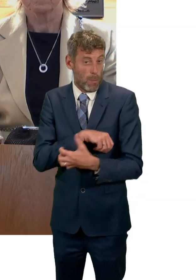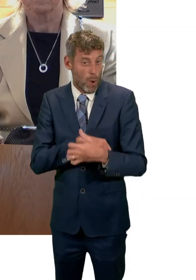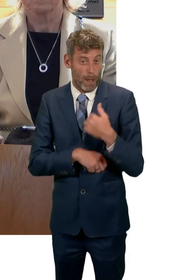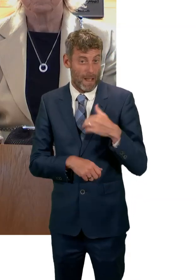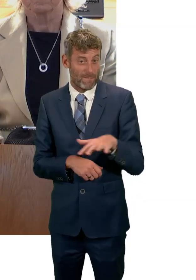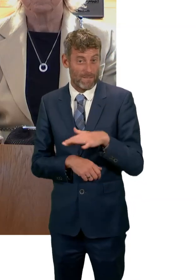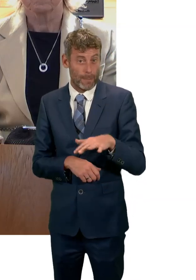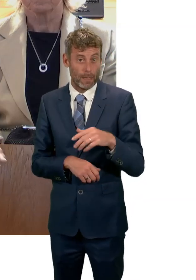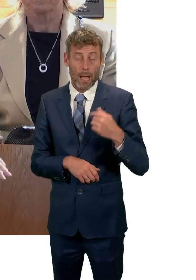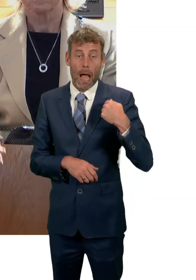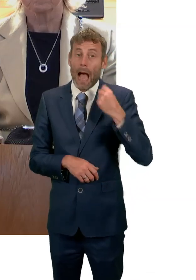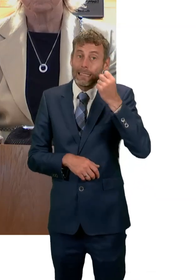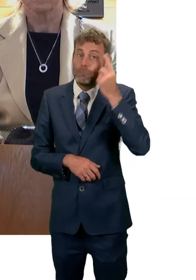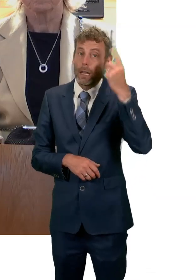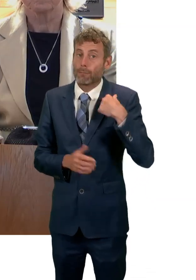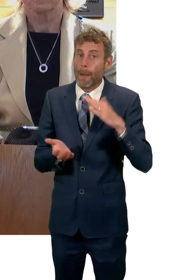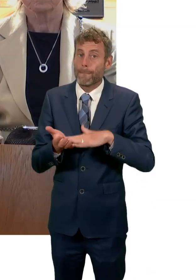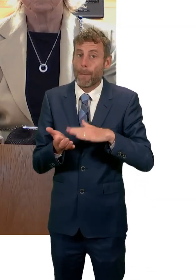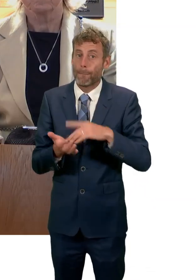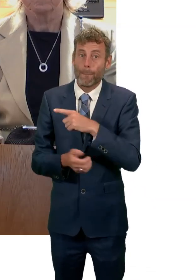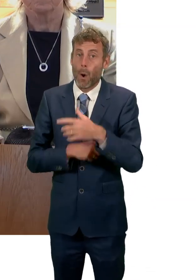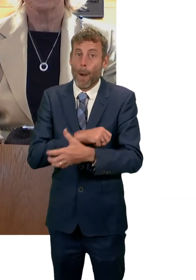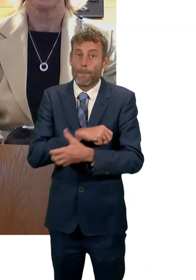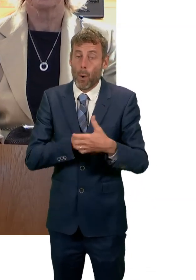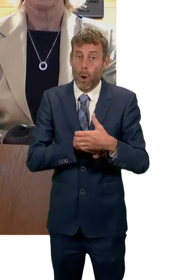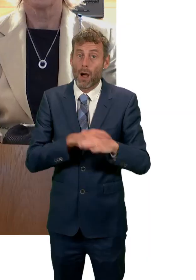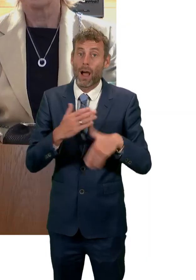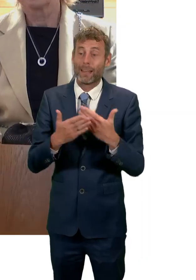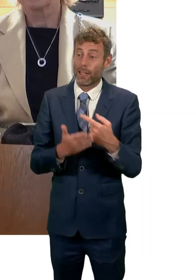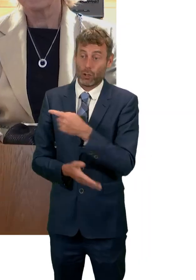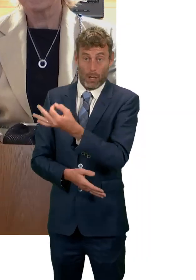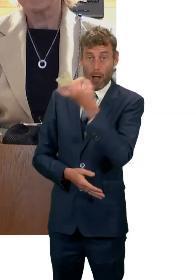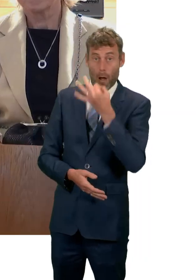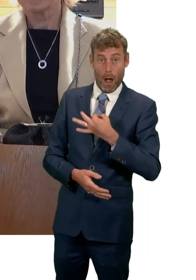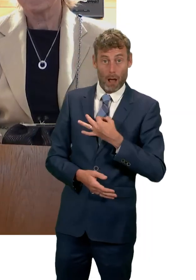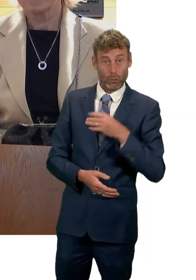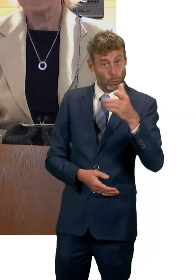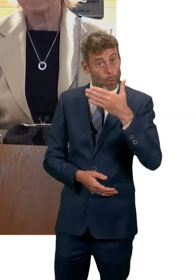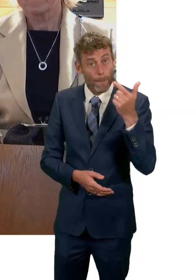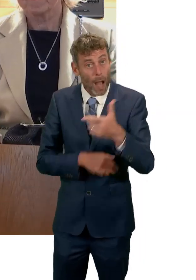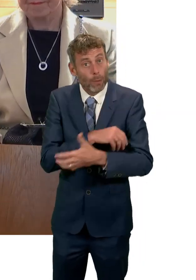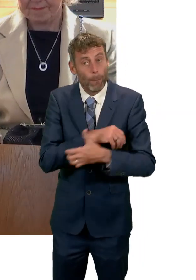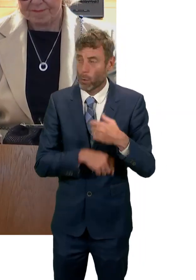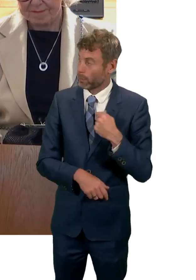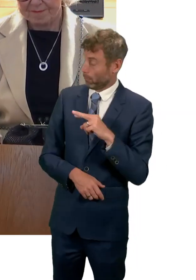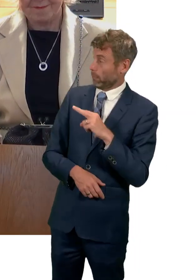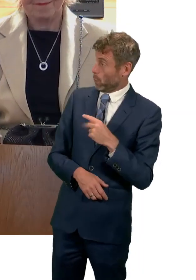well, I didn't realise I was poor until my mum said, did you mind being poor? I thought, no, everybody else was. I didn't know for ages.